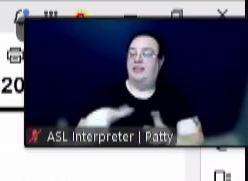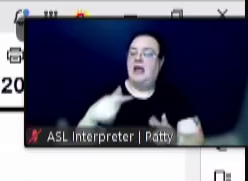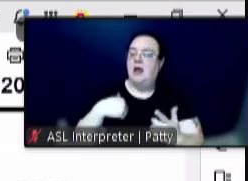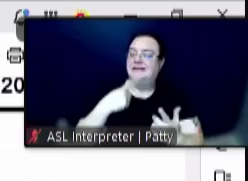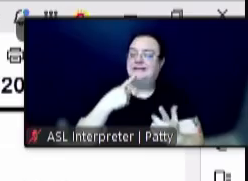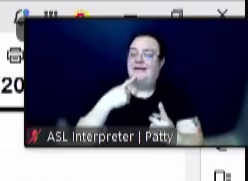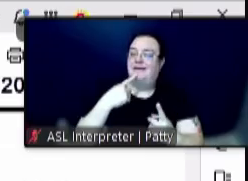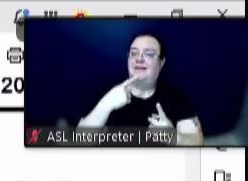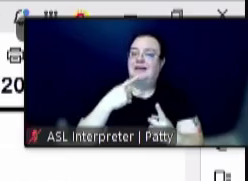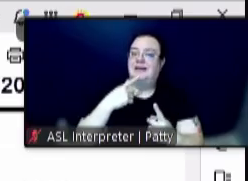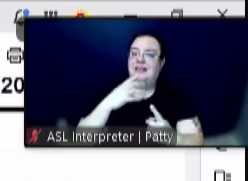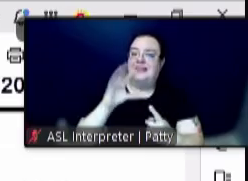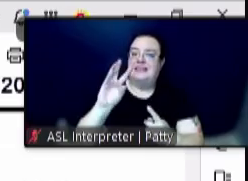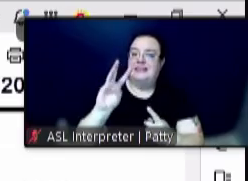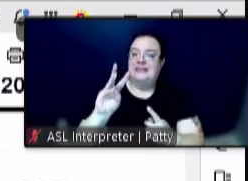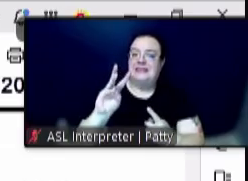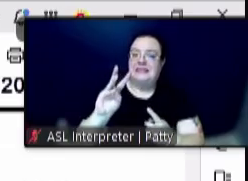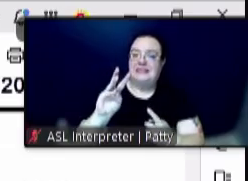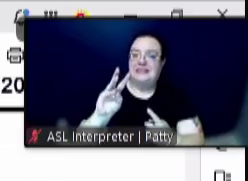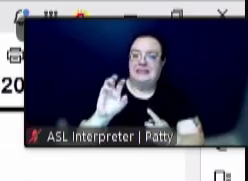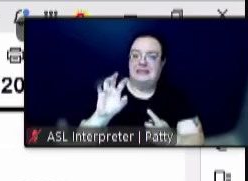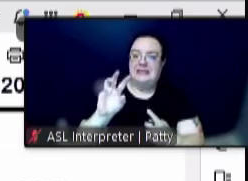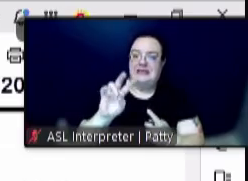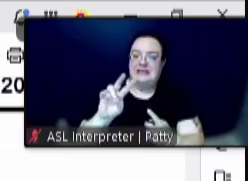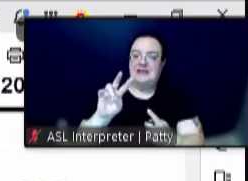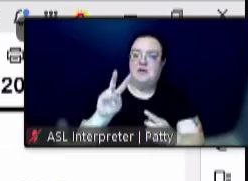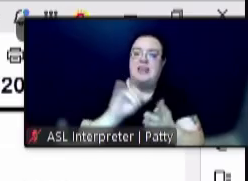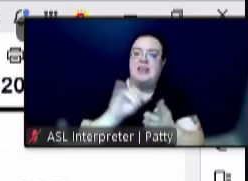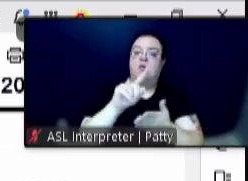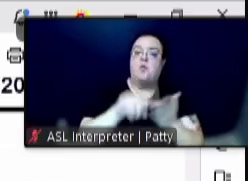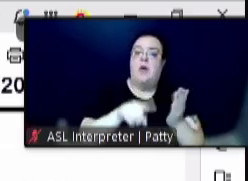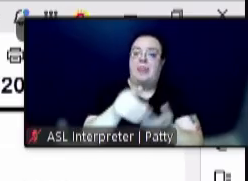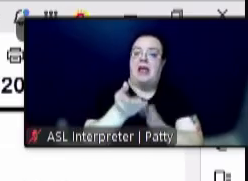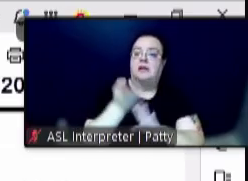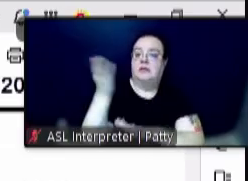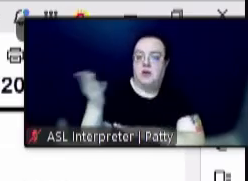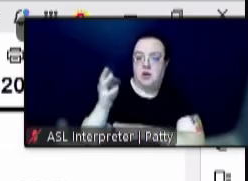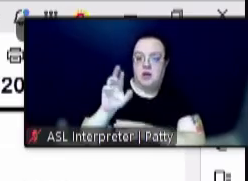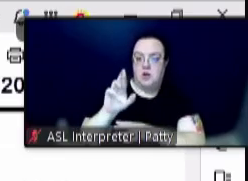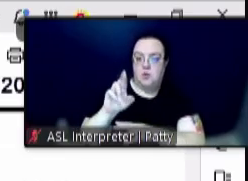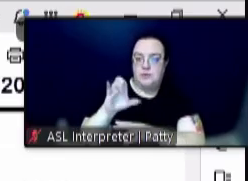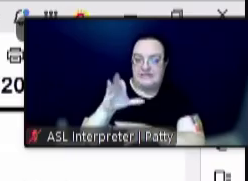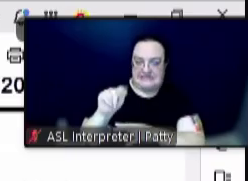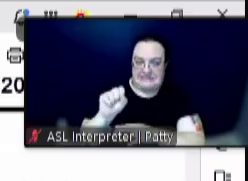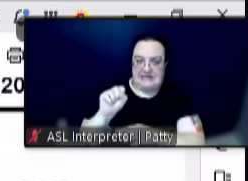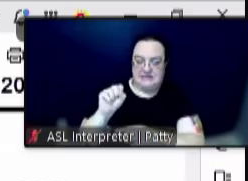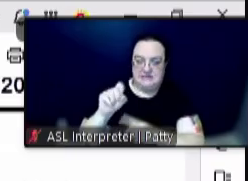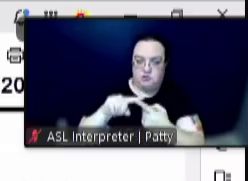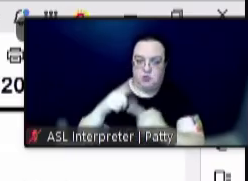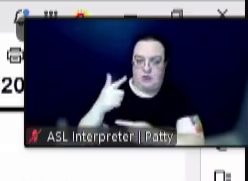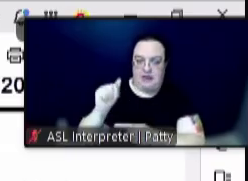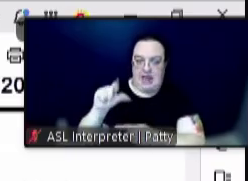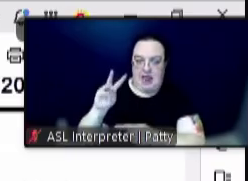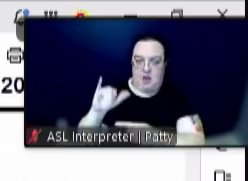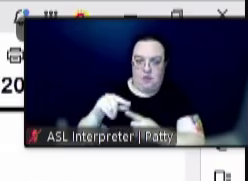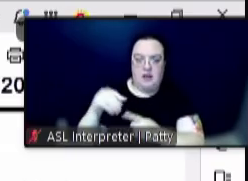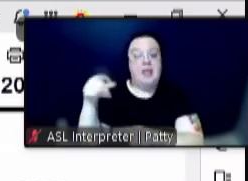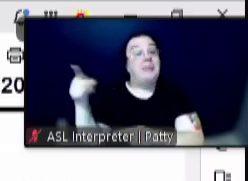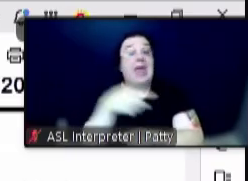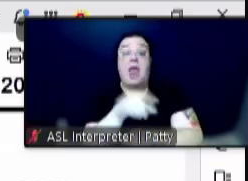the 672 is just what they turned in receipts for to Mr. Galloway to get reimbursed for Well, they also have access to Divvy as